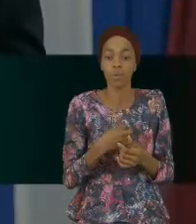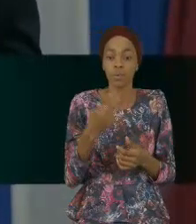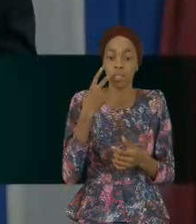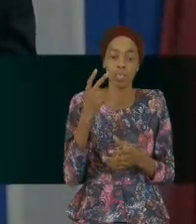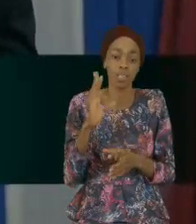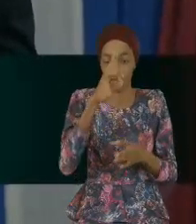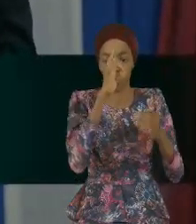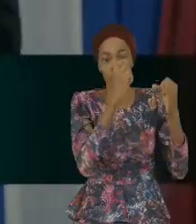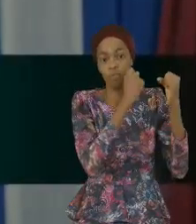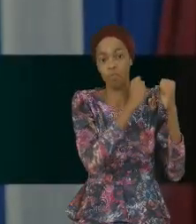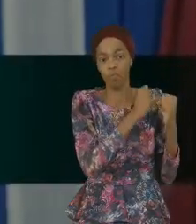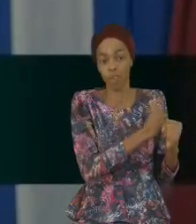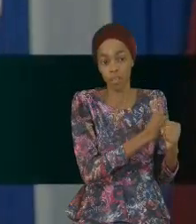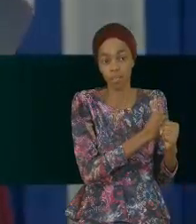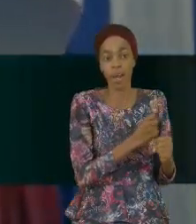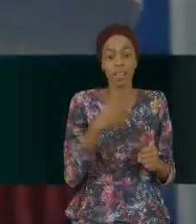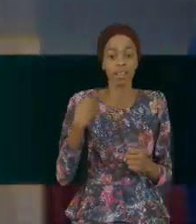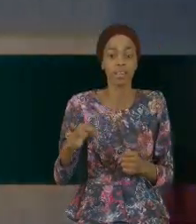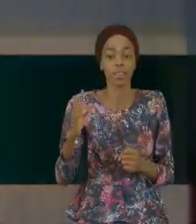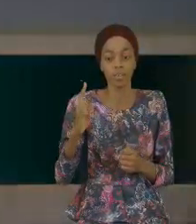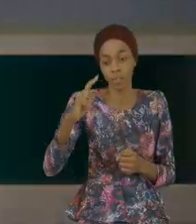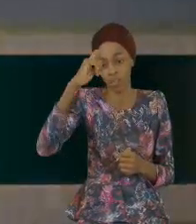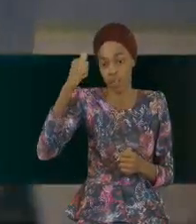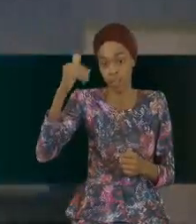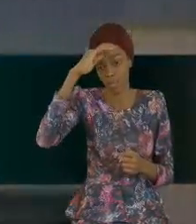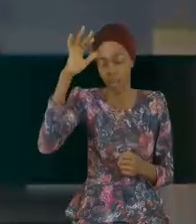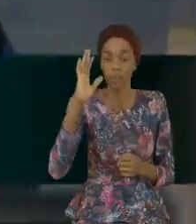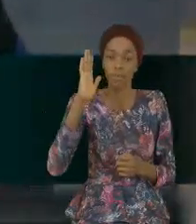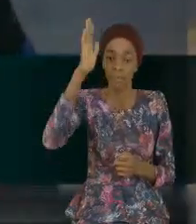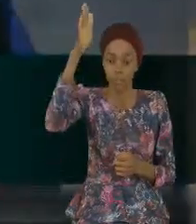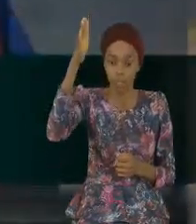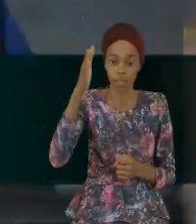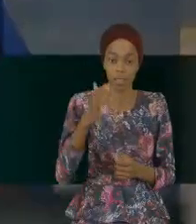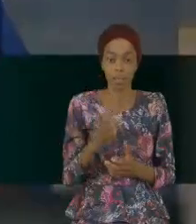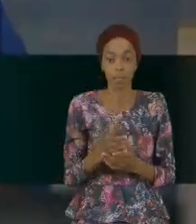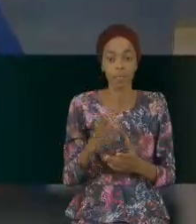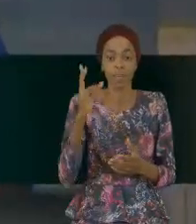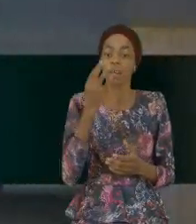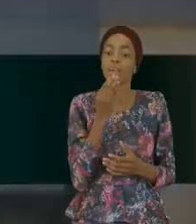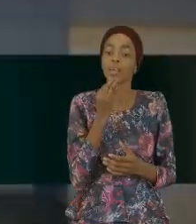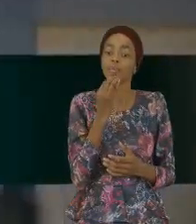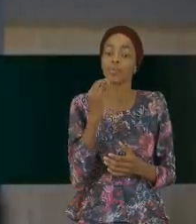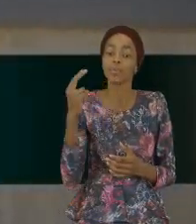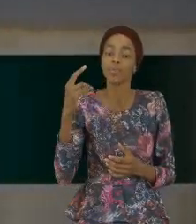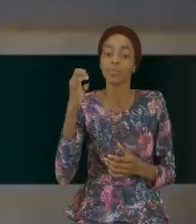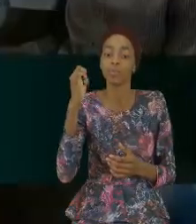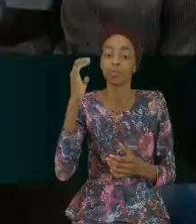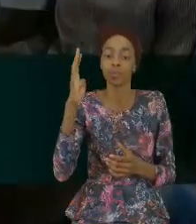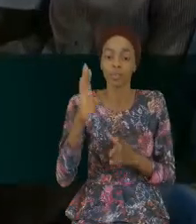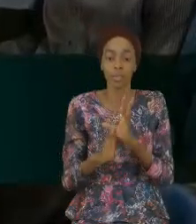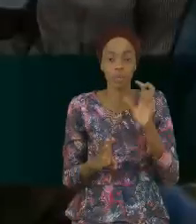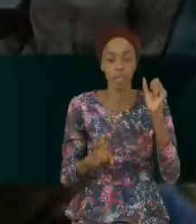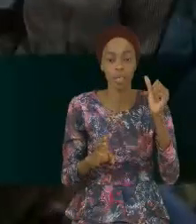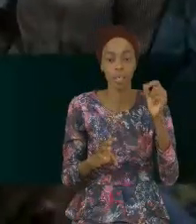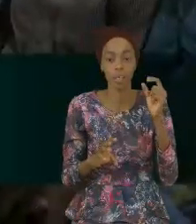man of destiny. The faith of a man of destiny. Hebrews chapter 11, and we're reading from